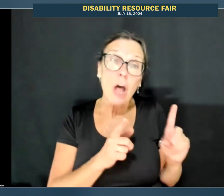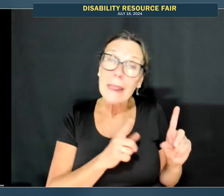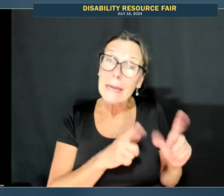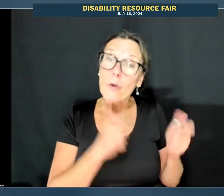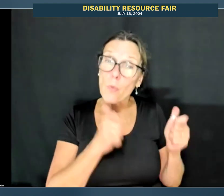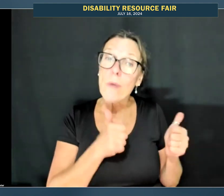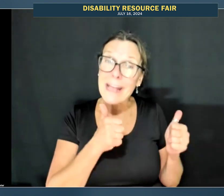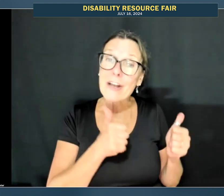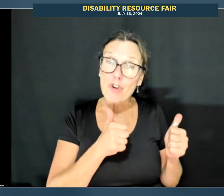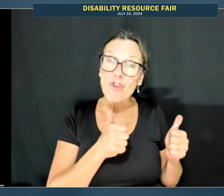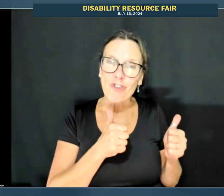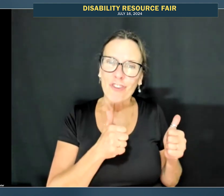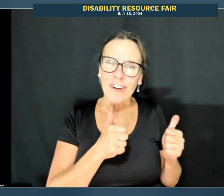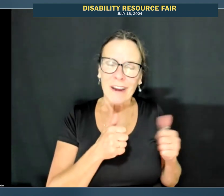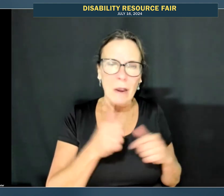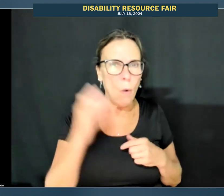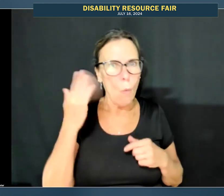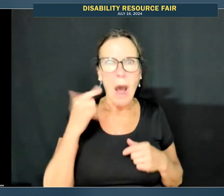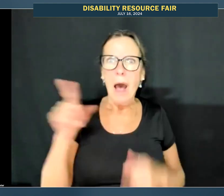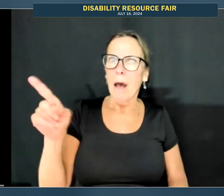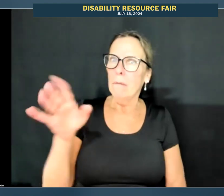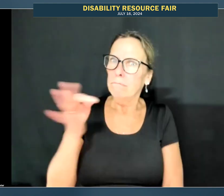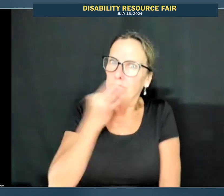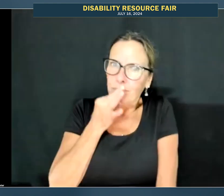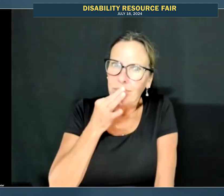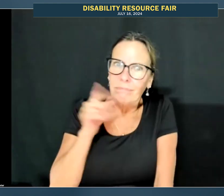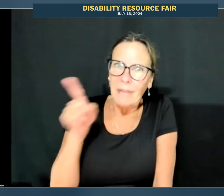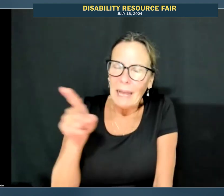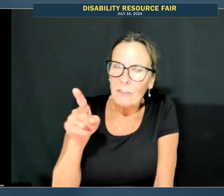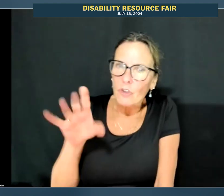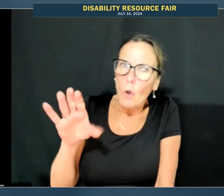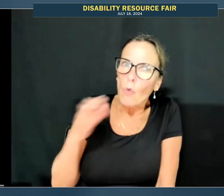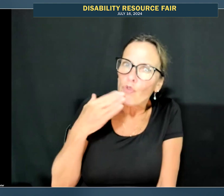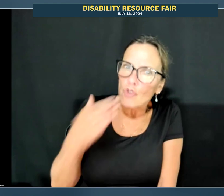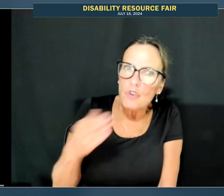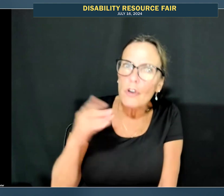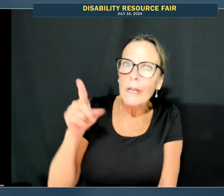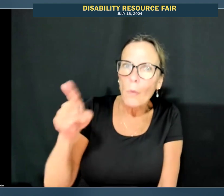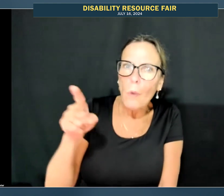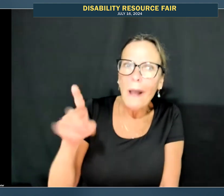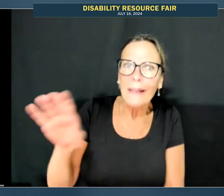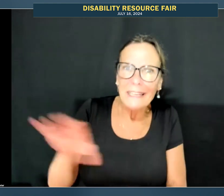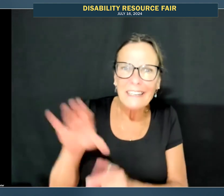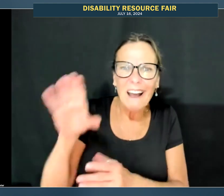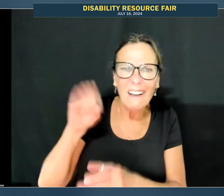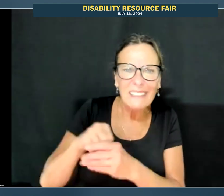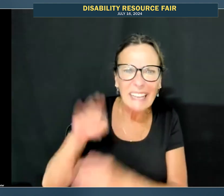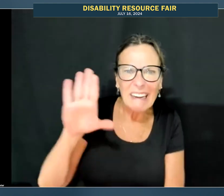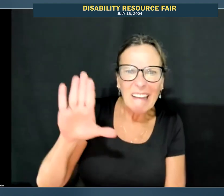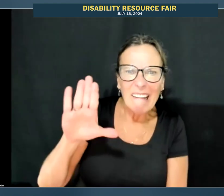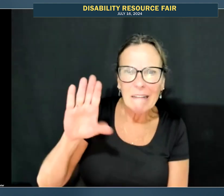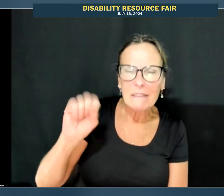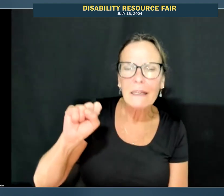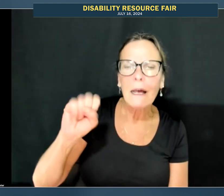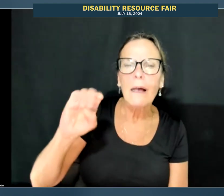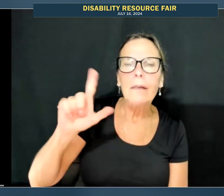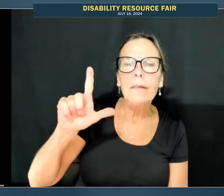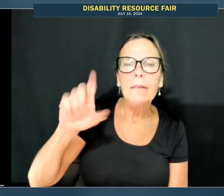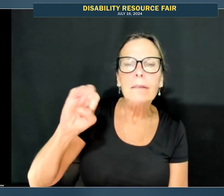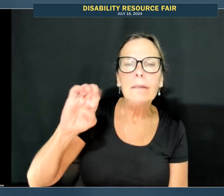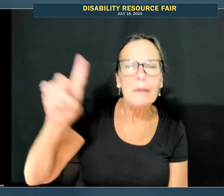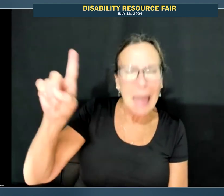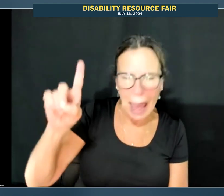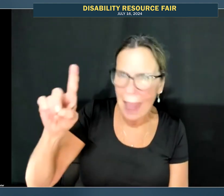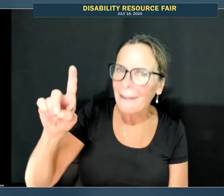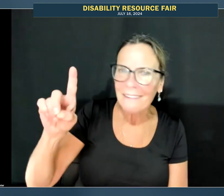because he's just so good at what he does in a sled. It shortens up the learning curve quite a bit. And as I said, we